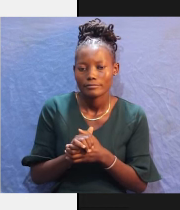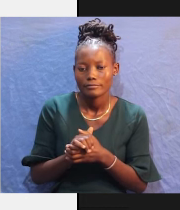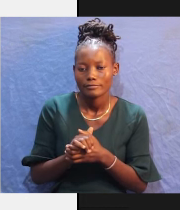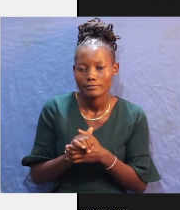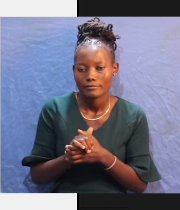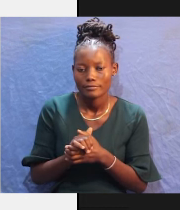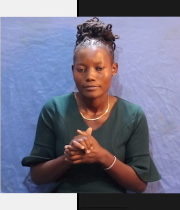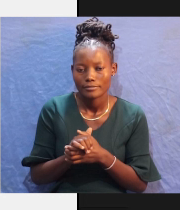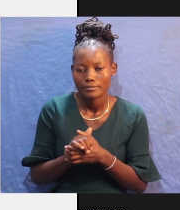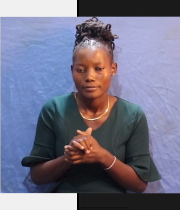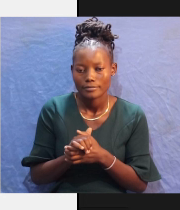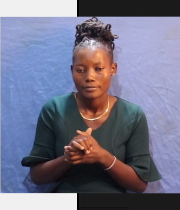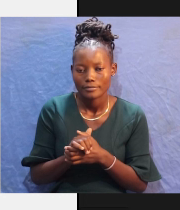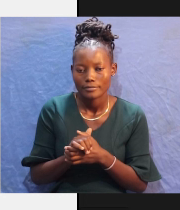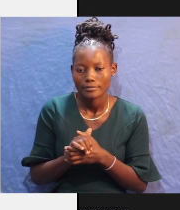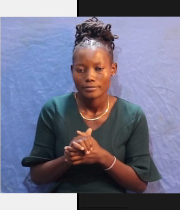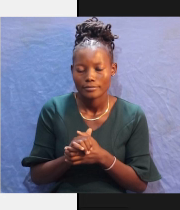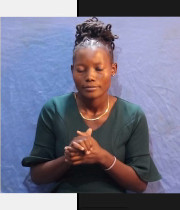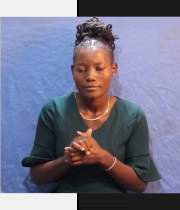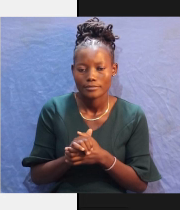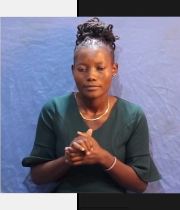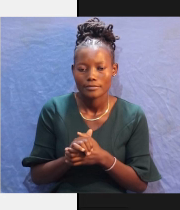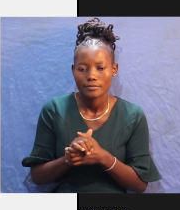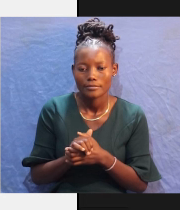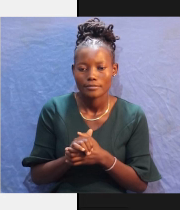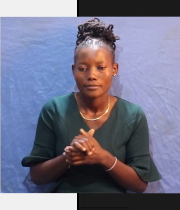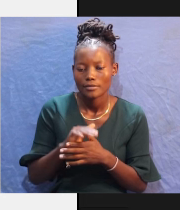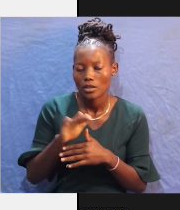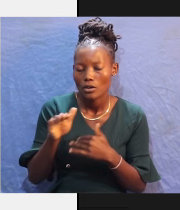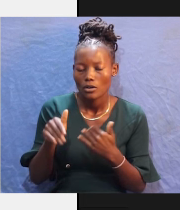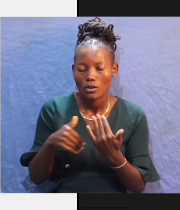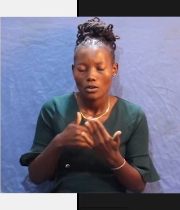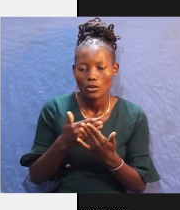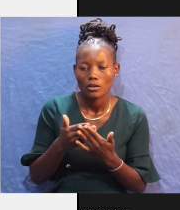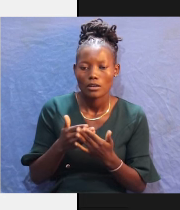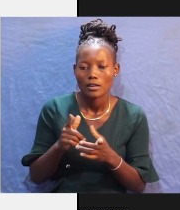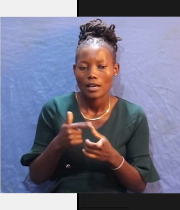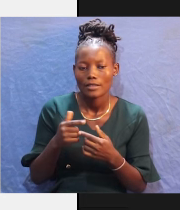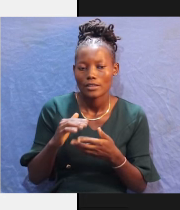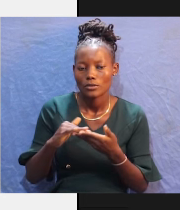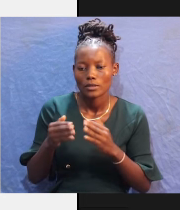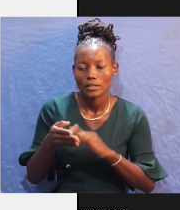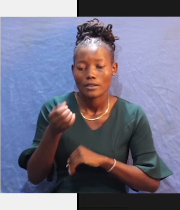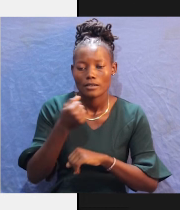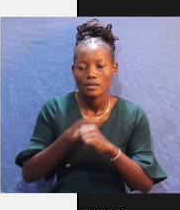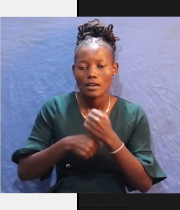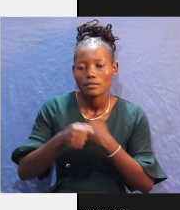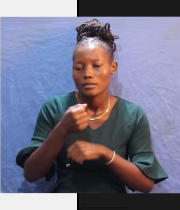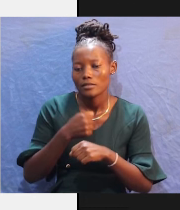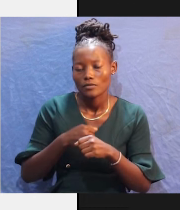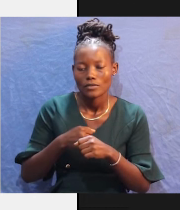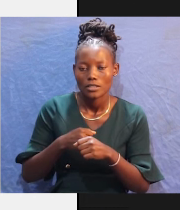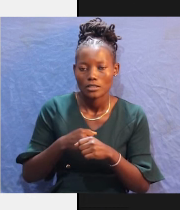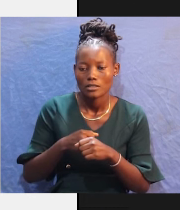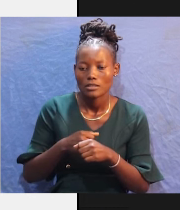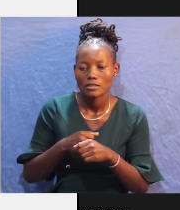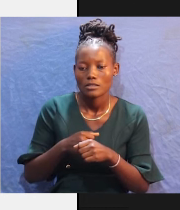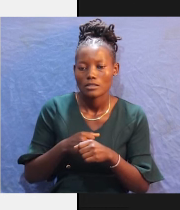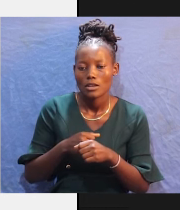contributes towards good health and well-being. But if I take number 8, which I have been working on for the last 3